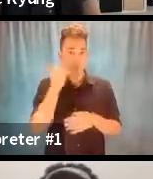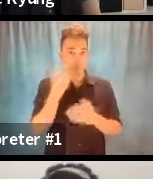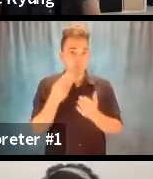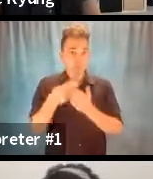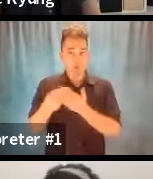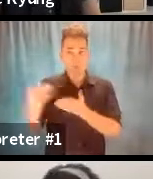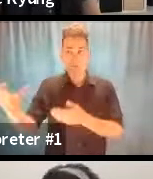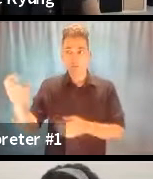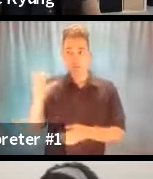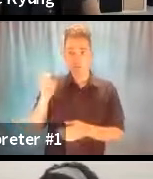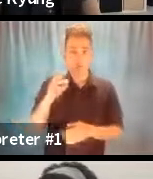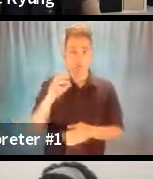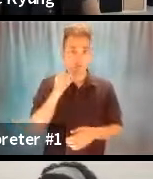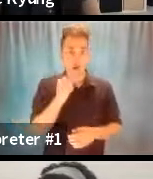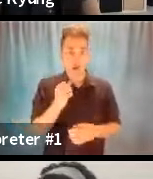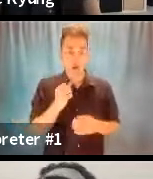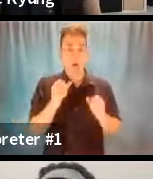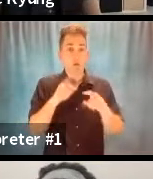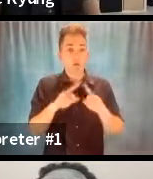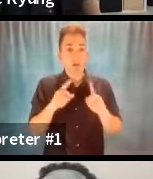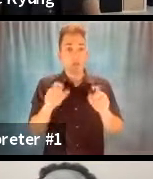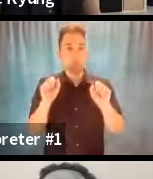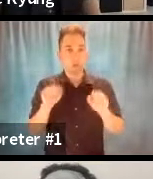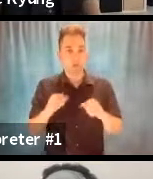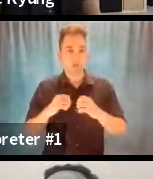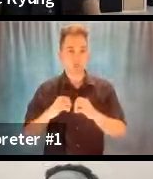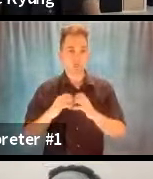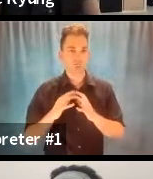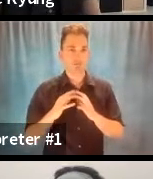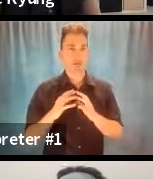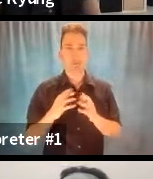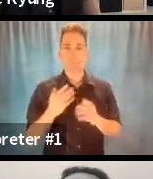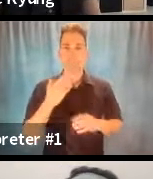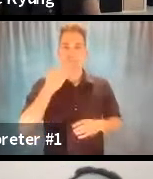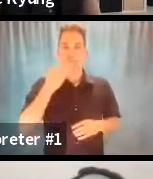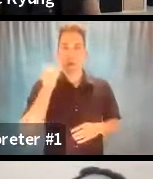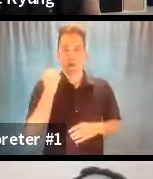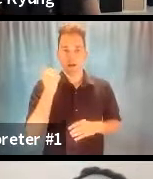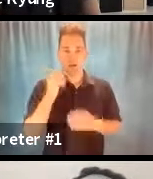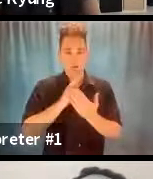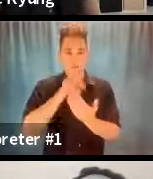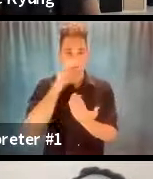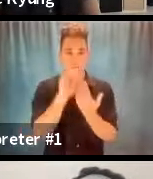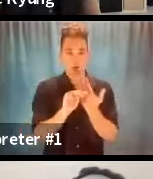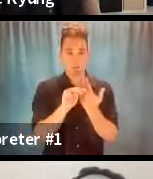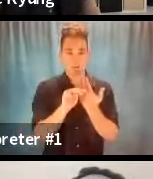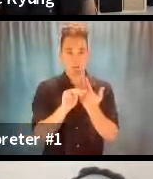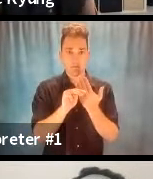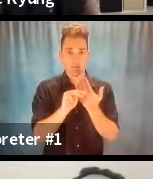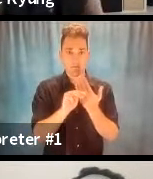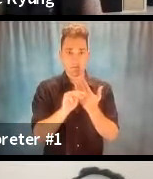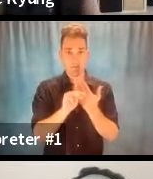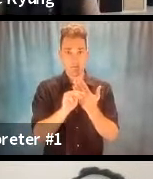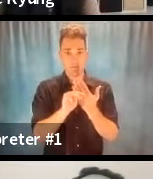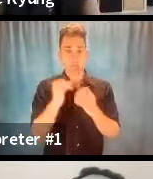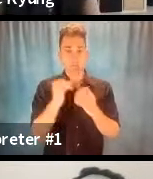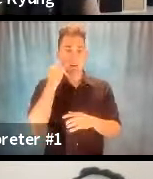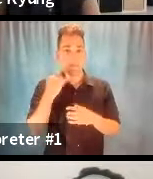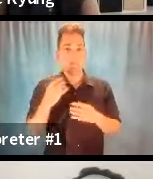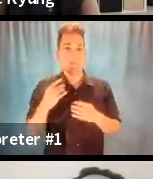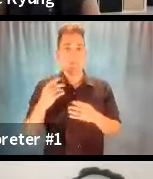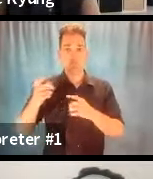without, but we could do better programs for youth with funding, additional funding, and we